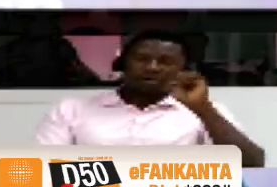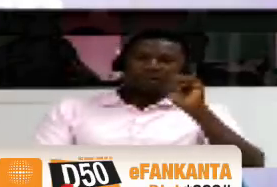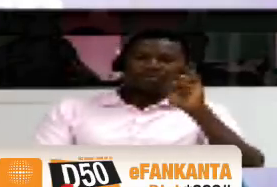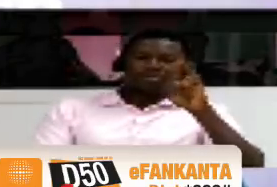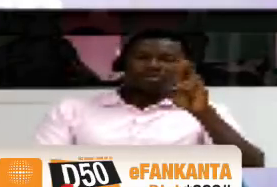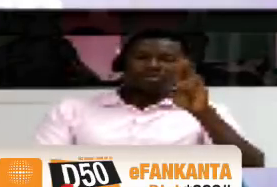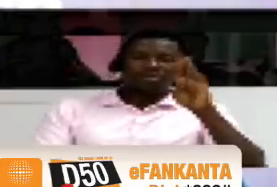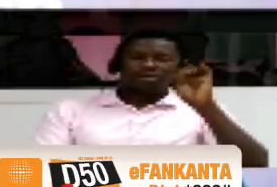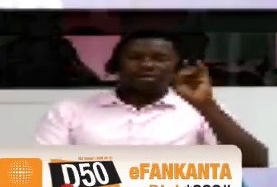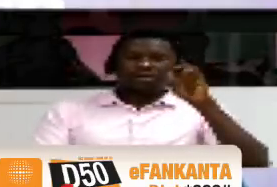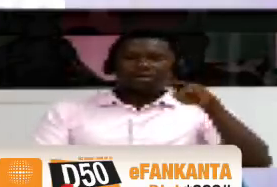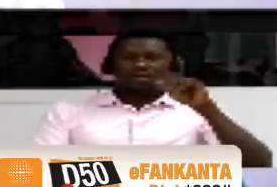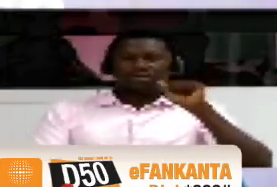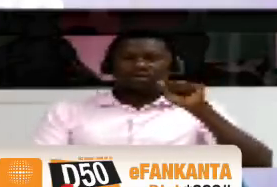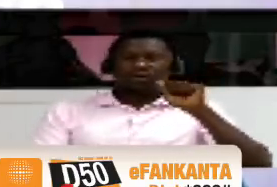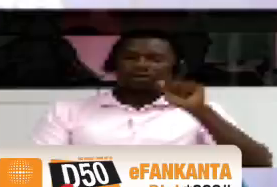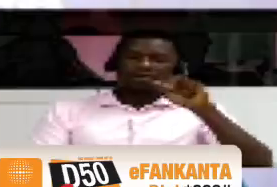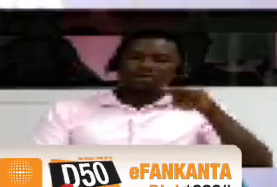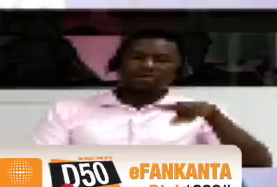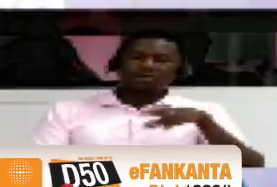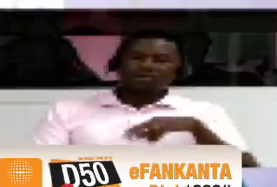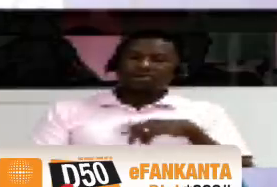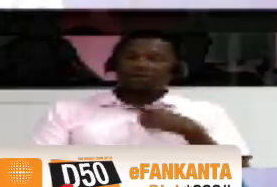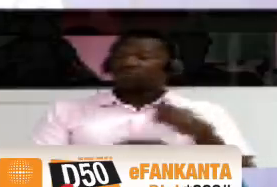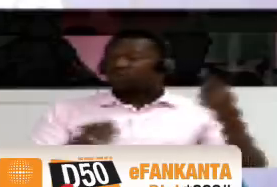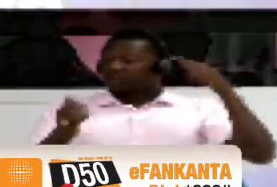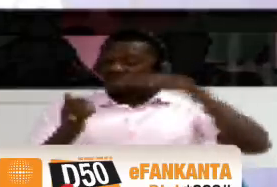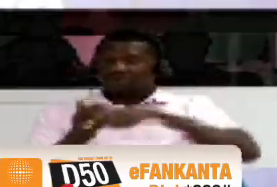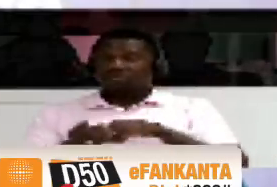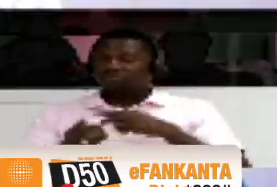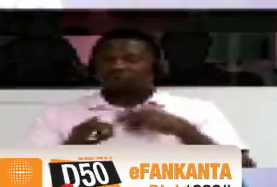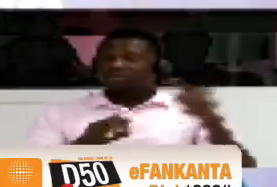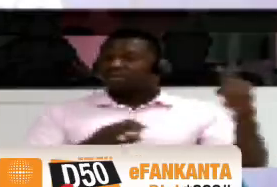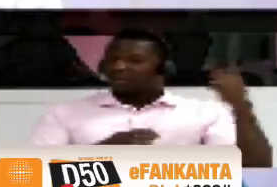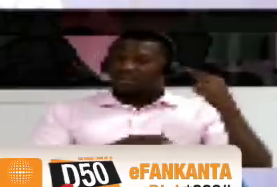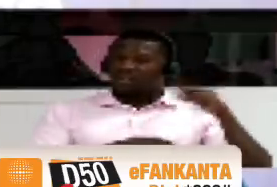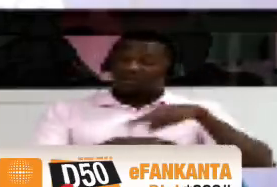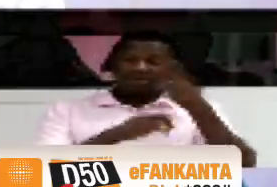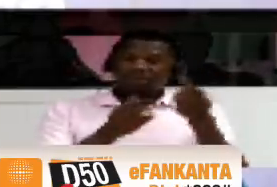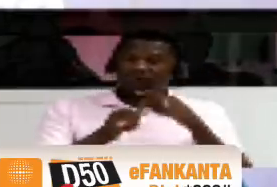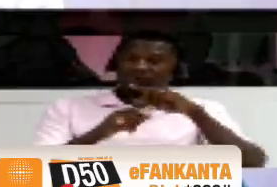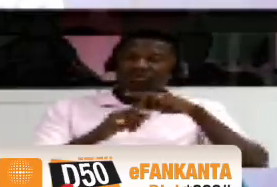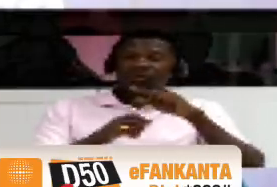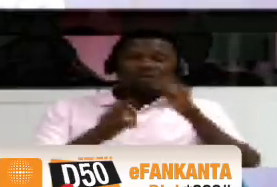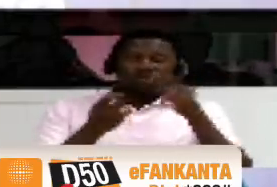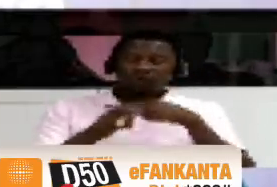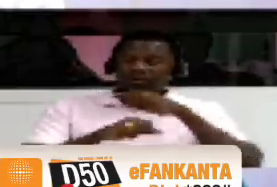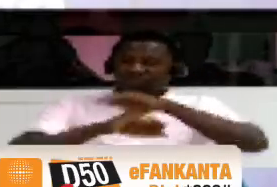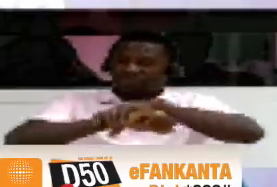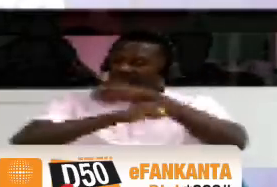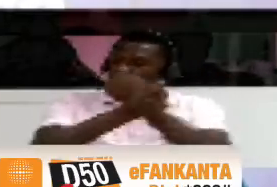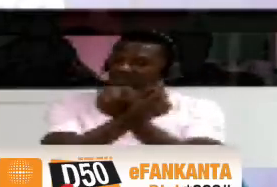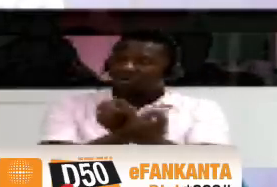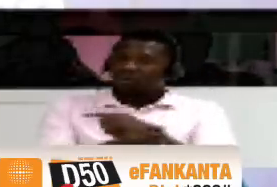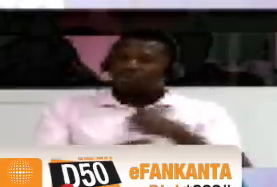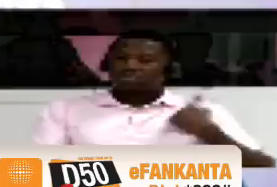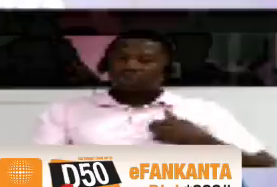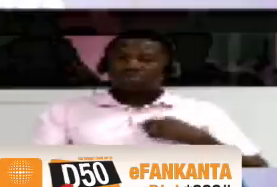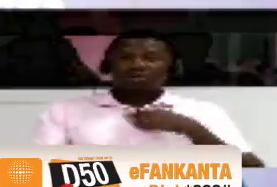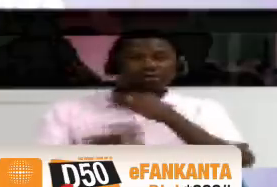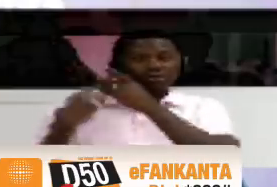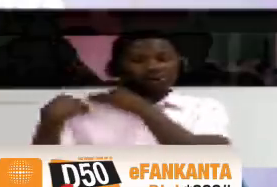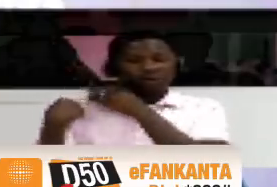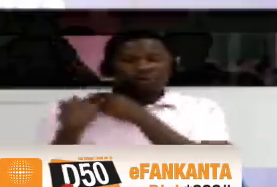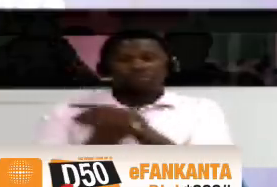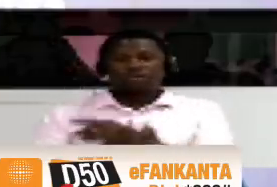didn't hear any news of apprehending those people responsible. So we